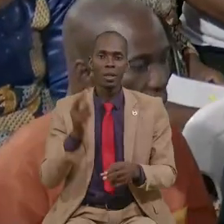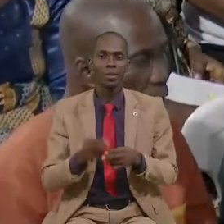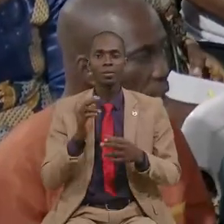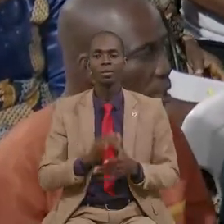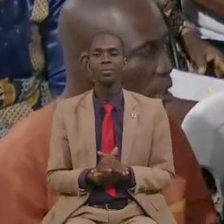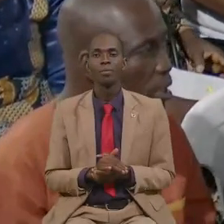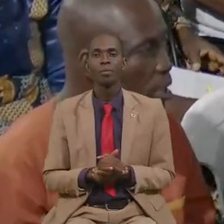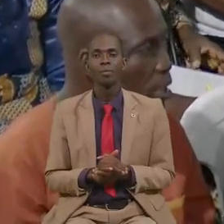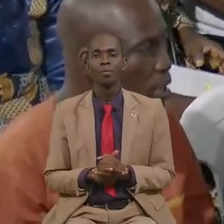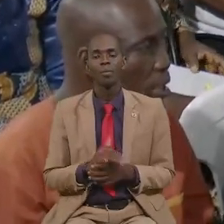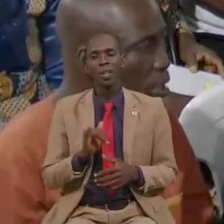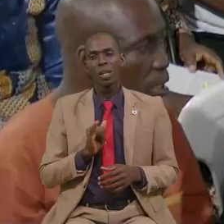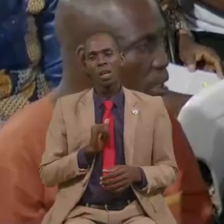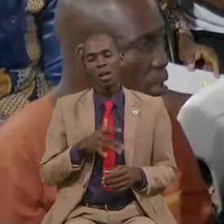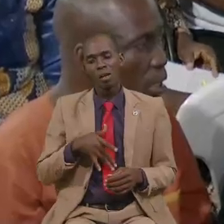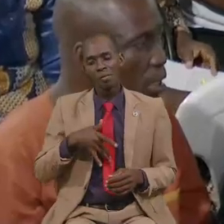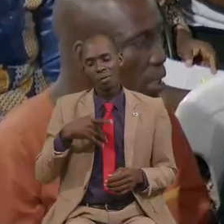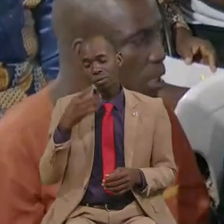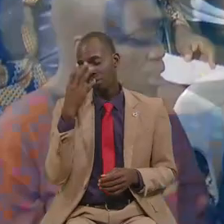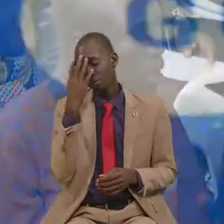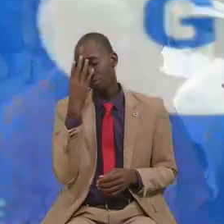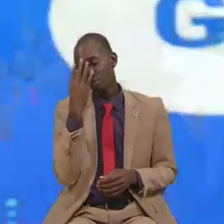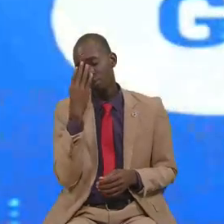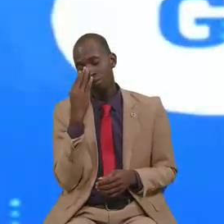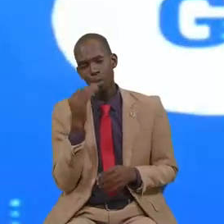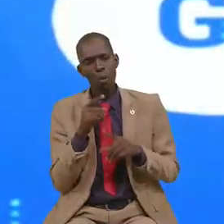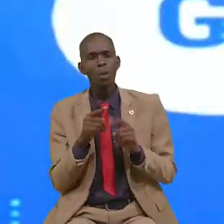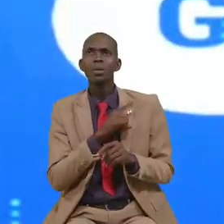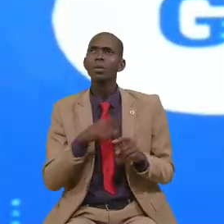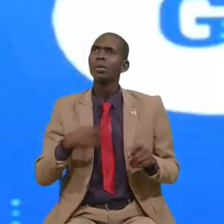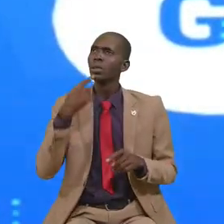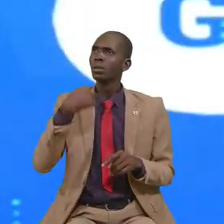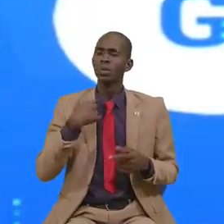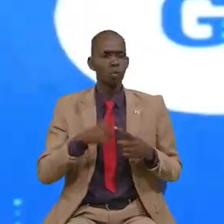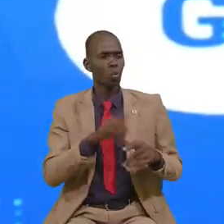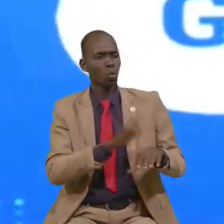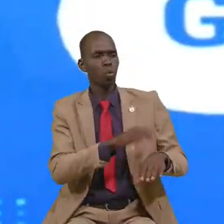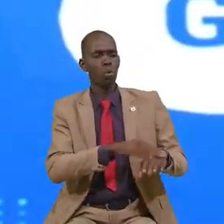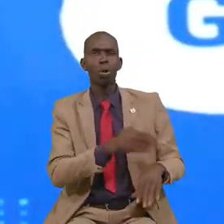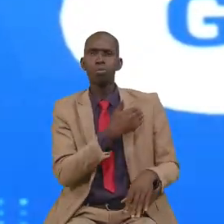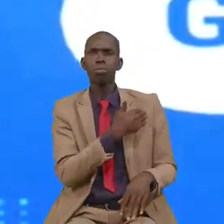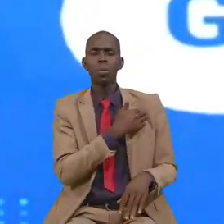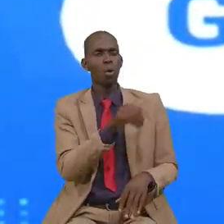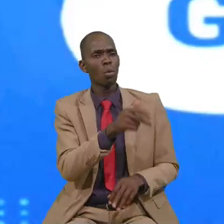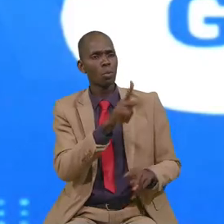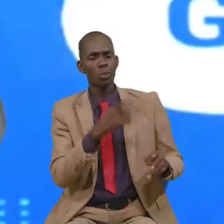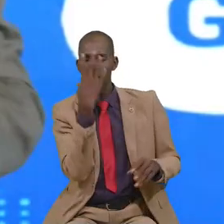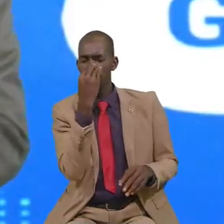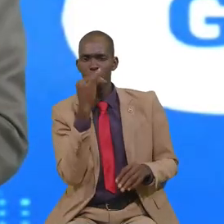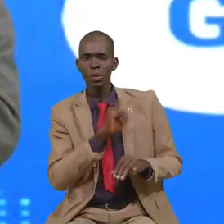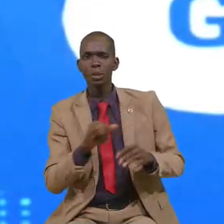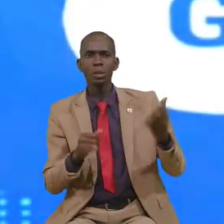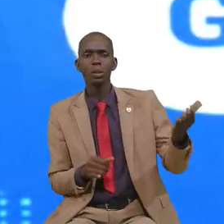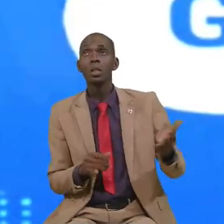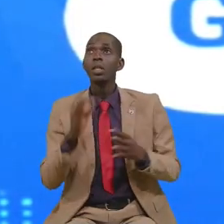I feel sleepy, but the Lord is sending me to wake up those who are asleep. If the Lord is telling me